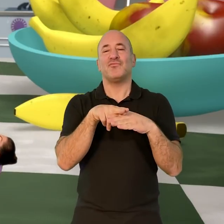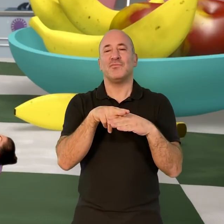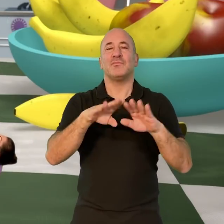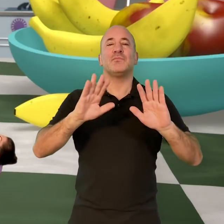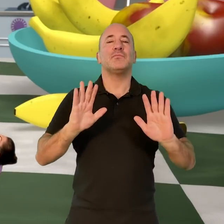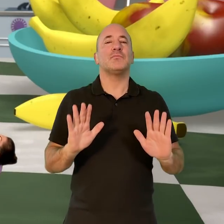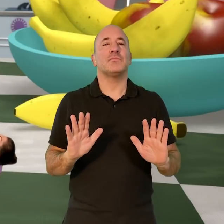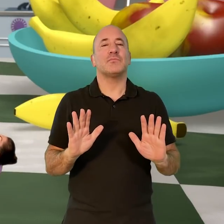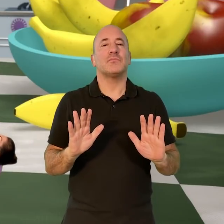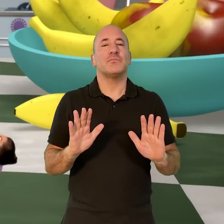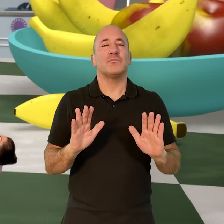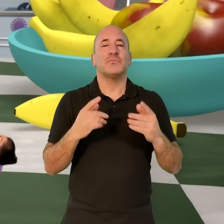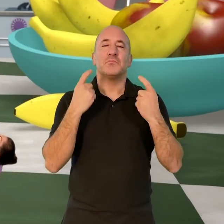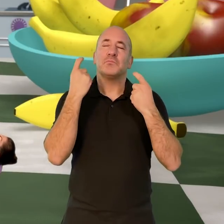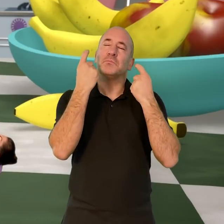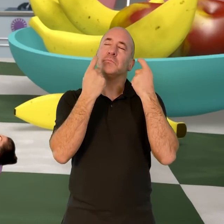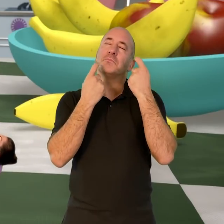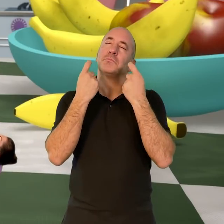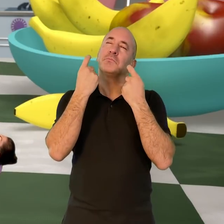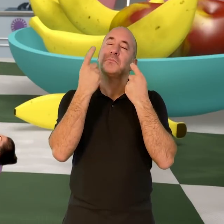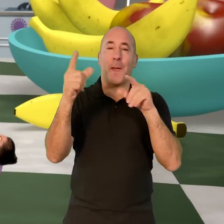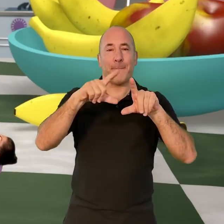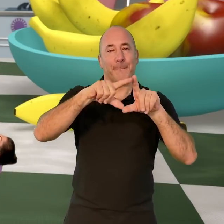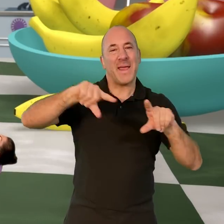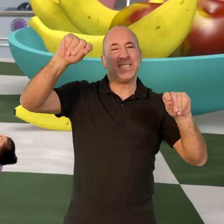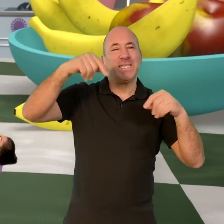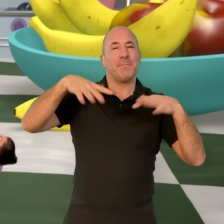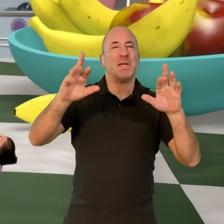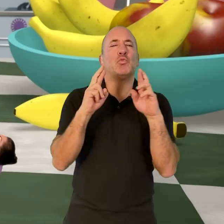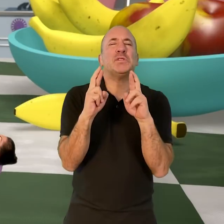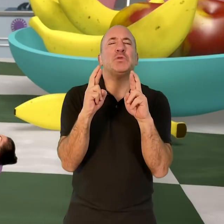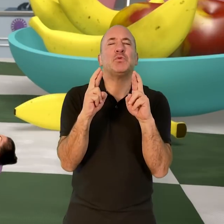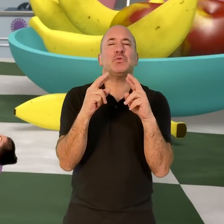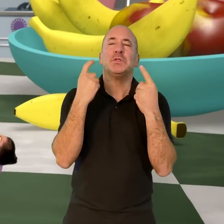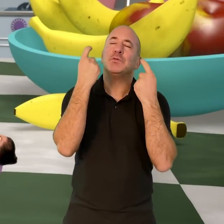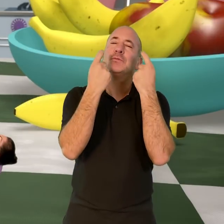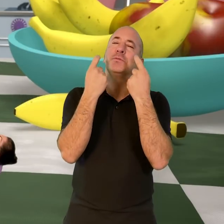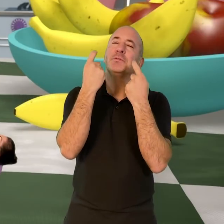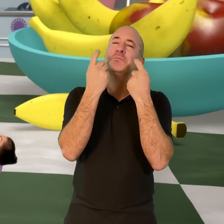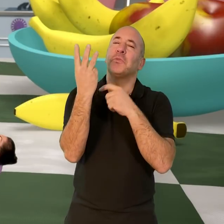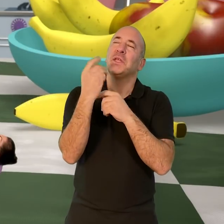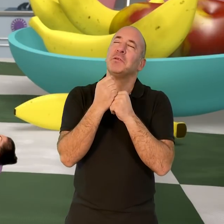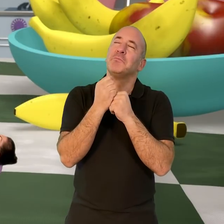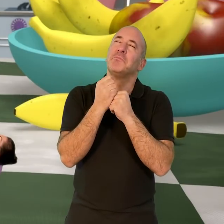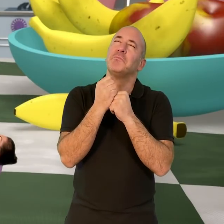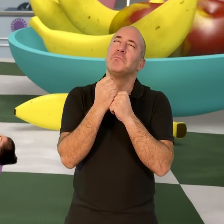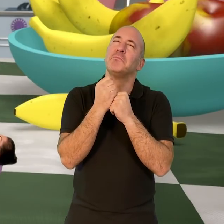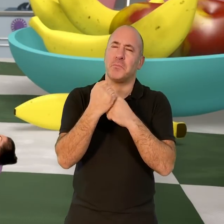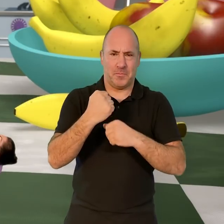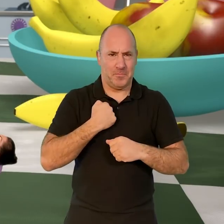comfy, and just for a moment, thinking about all of those wishes that Betsy